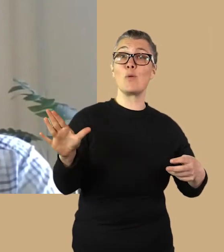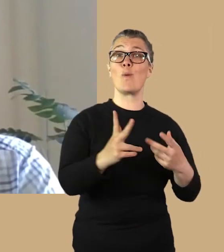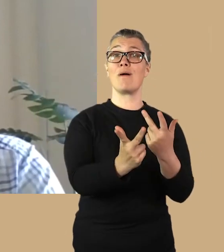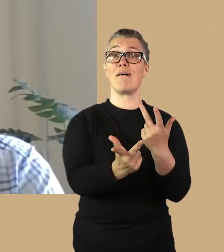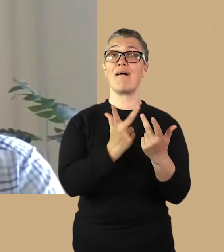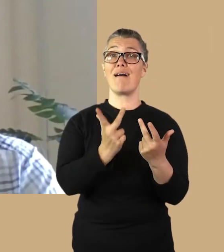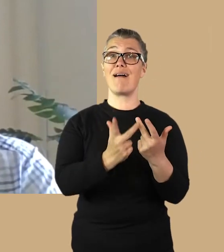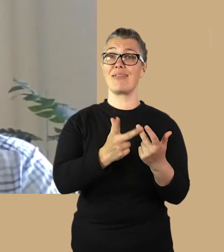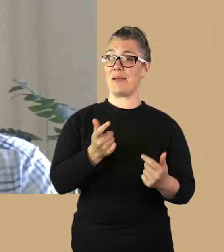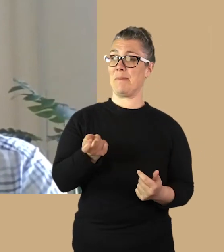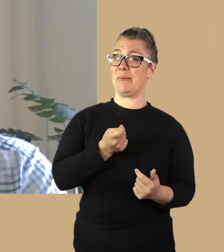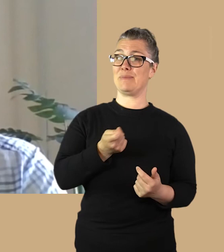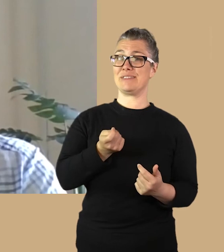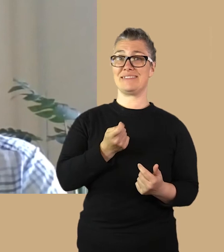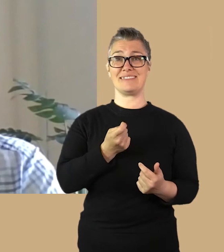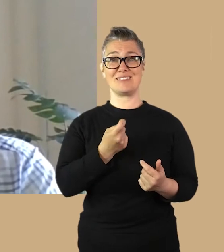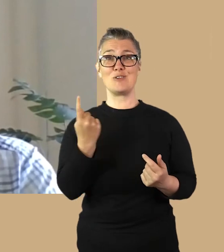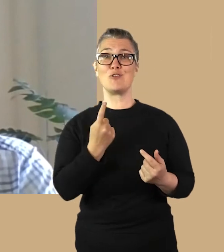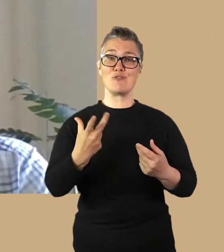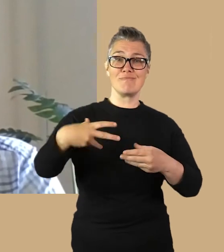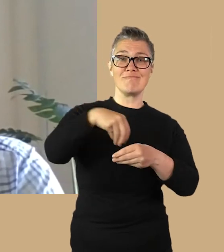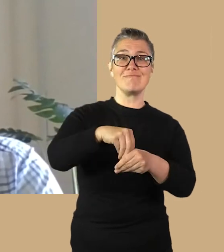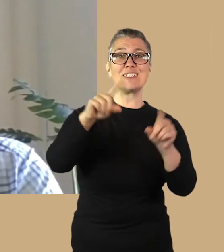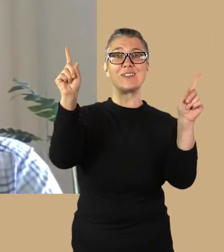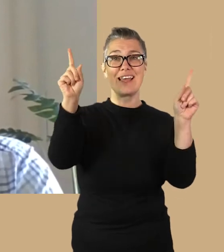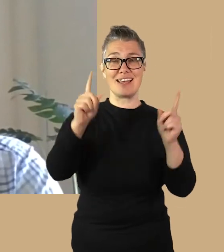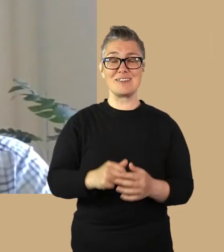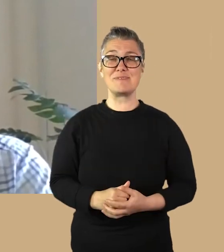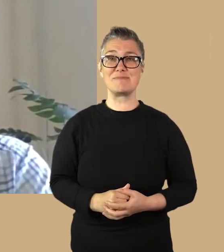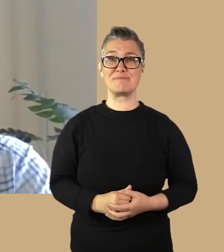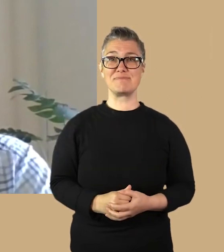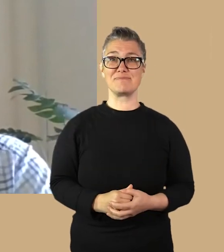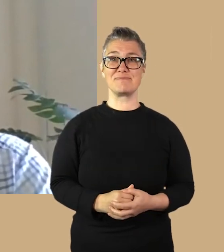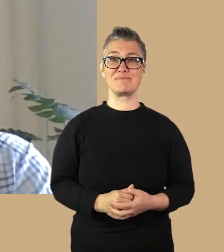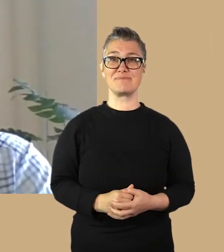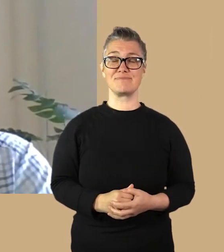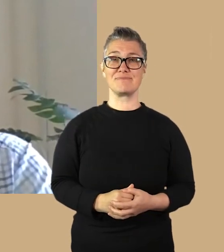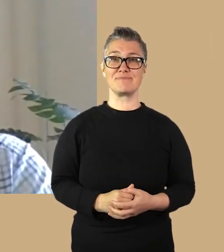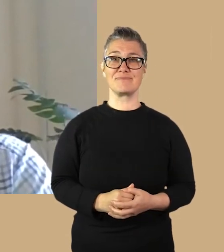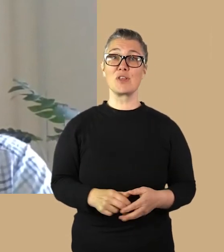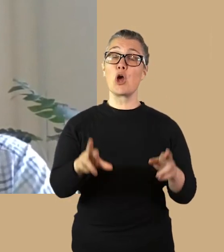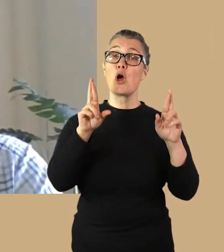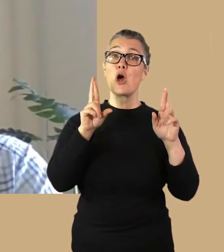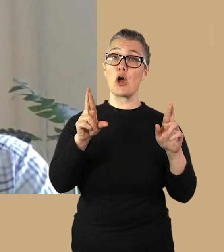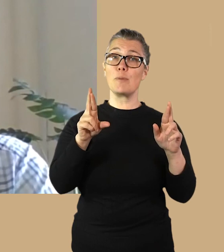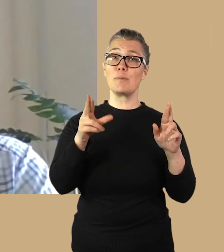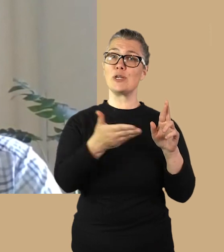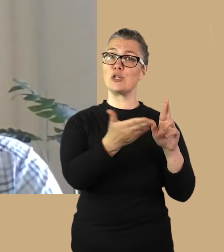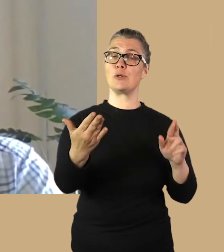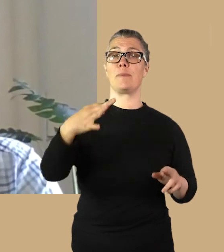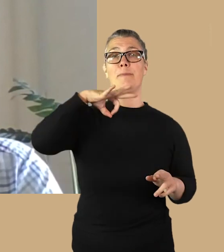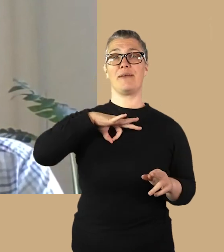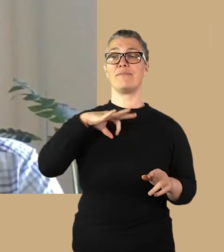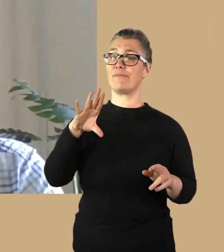all the other members who participate today. I hope you